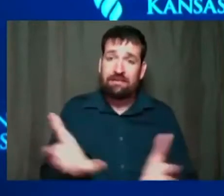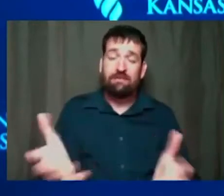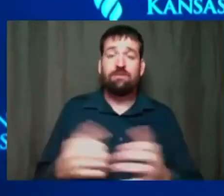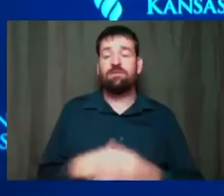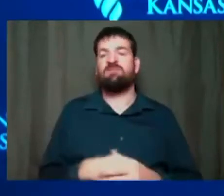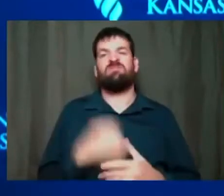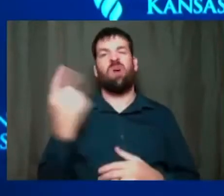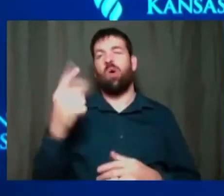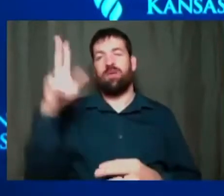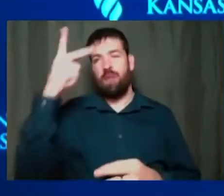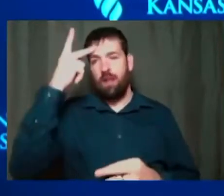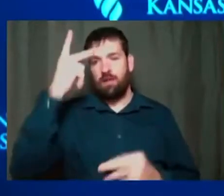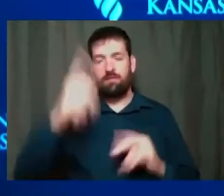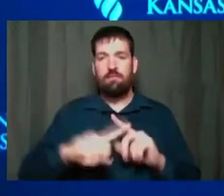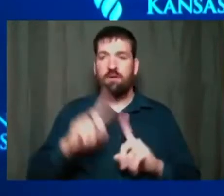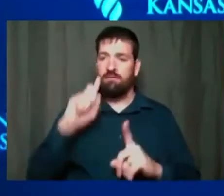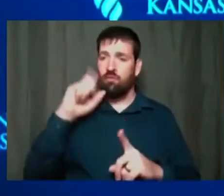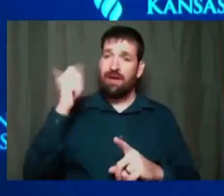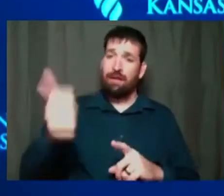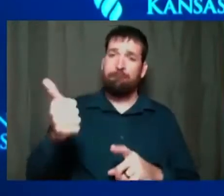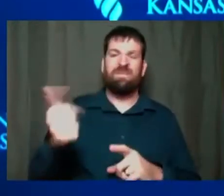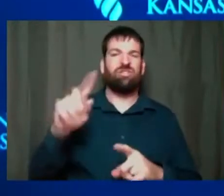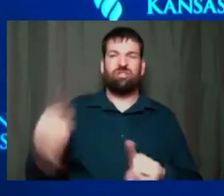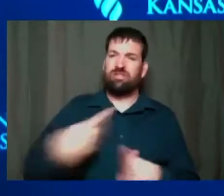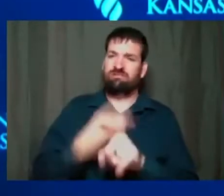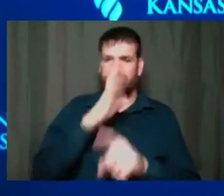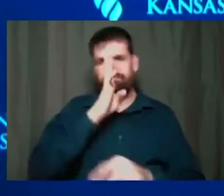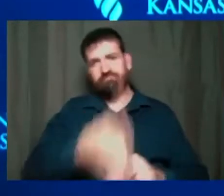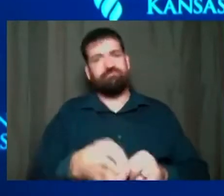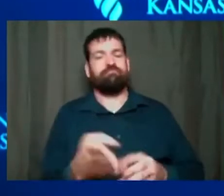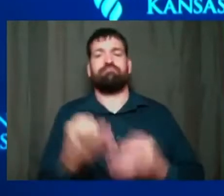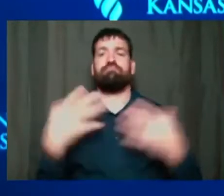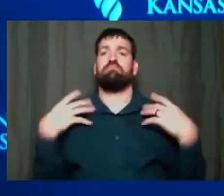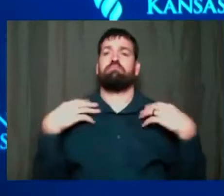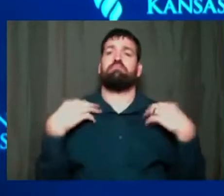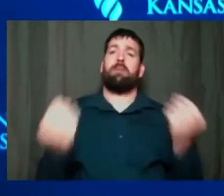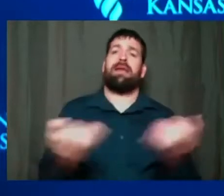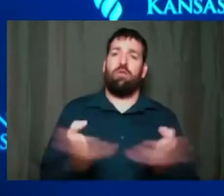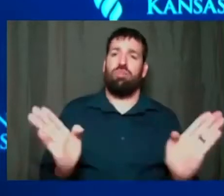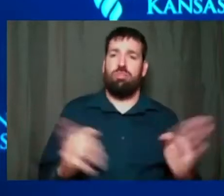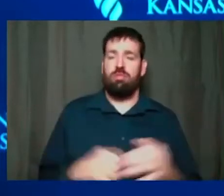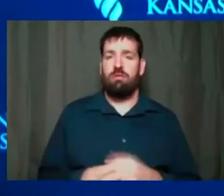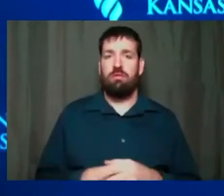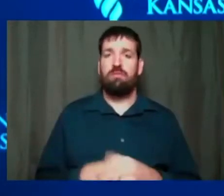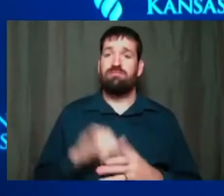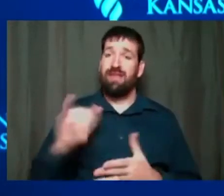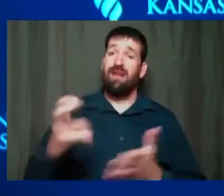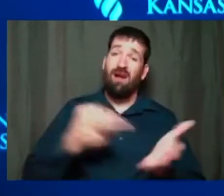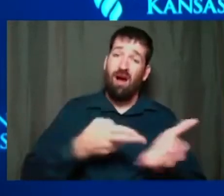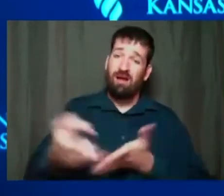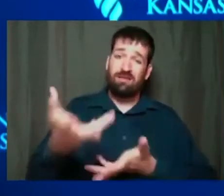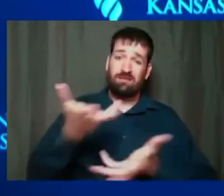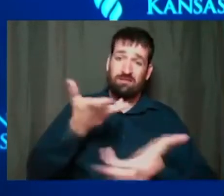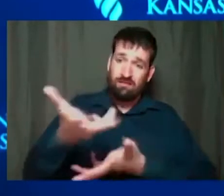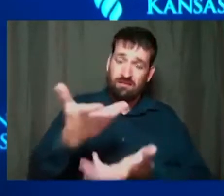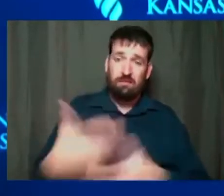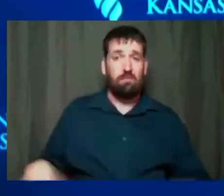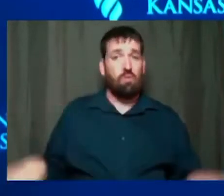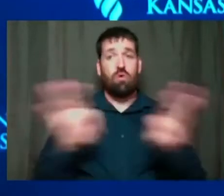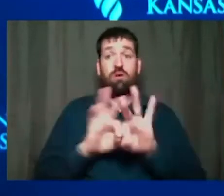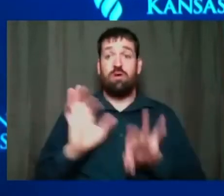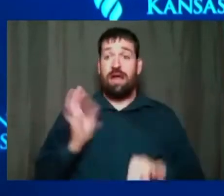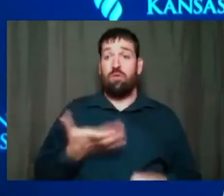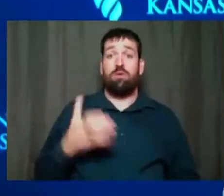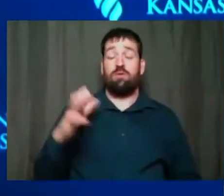out there, but from just a pure public health standpoint, he really was helpful. And I think that honest discourse is important. When we have our chief medical officer calls here in